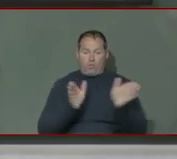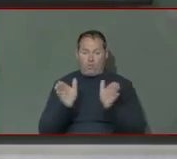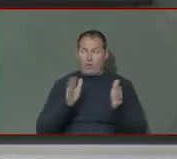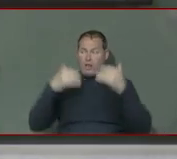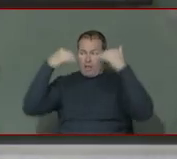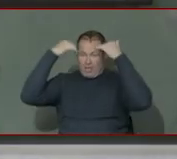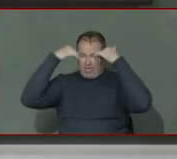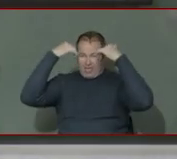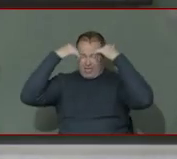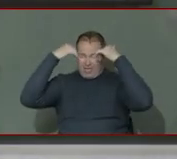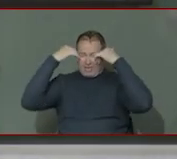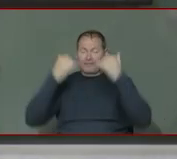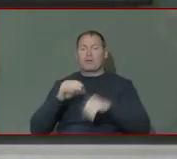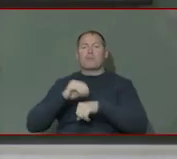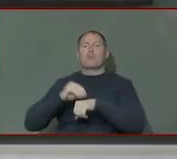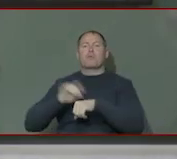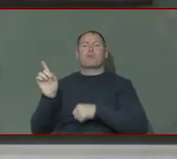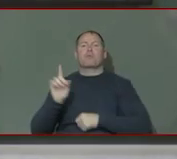was the problem? Say together.